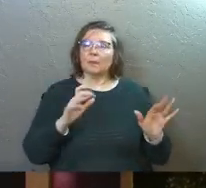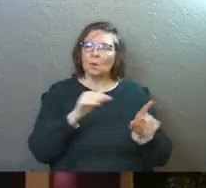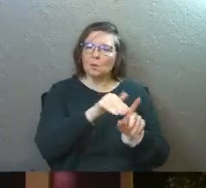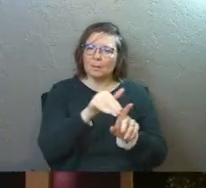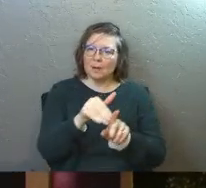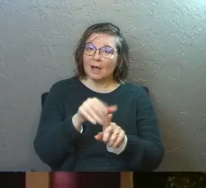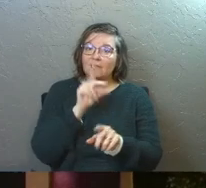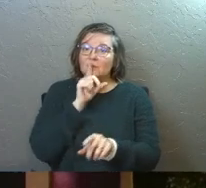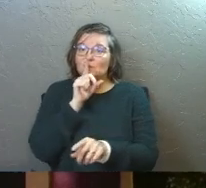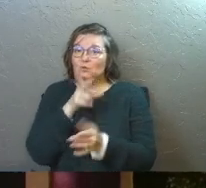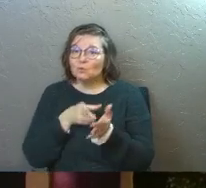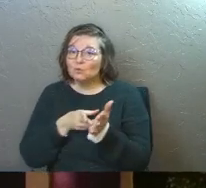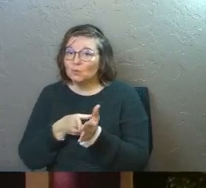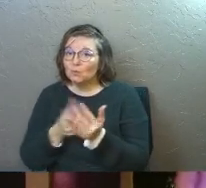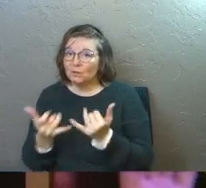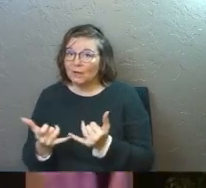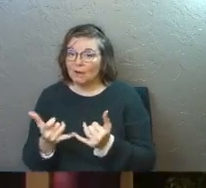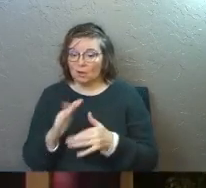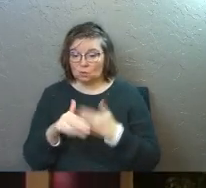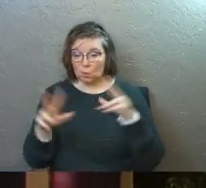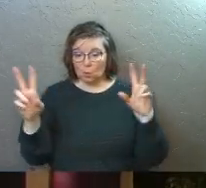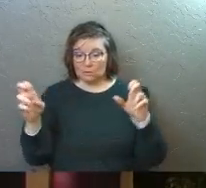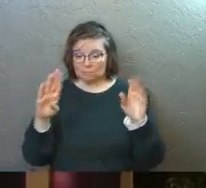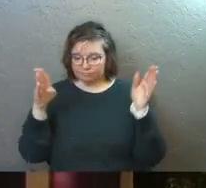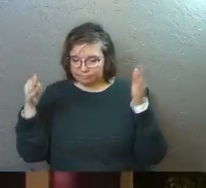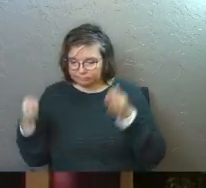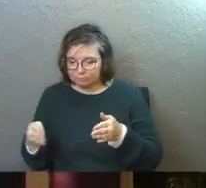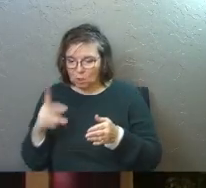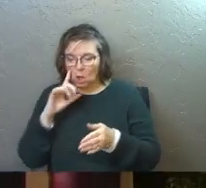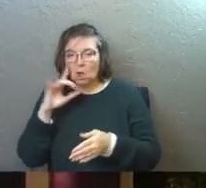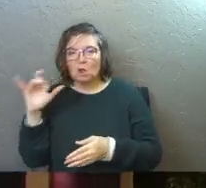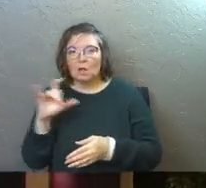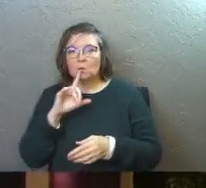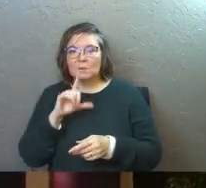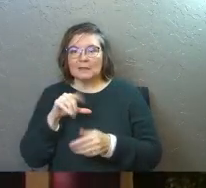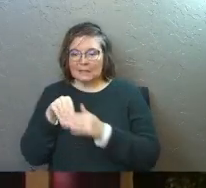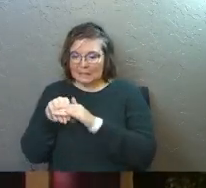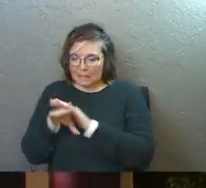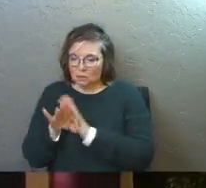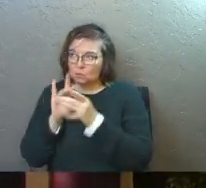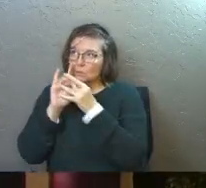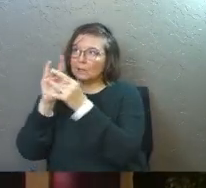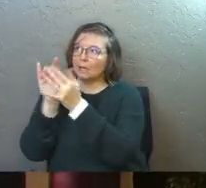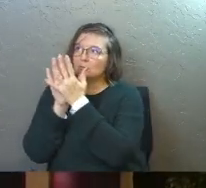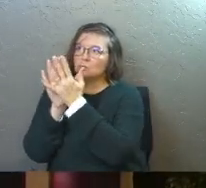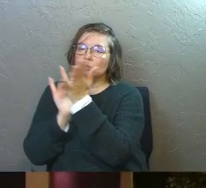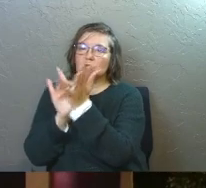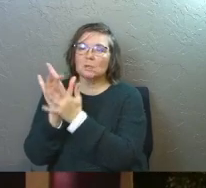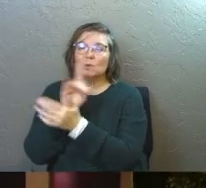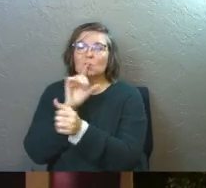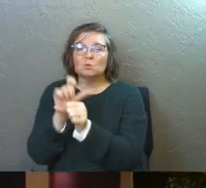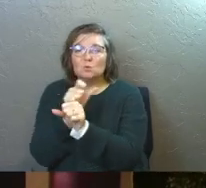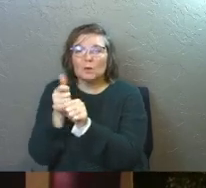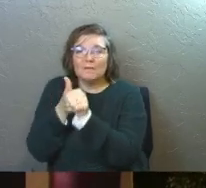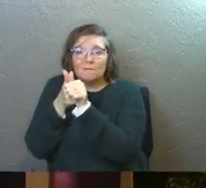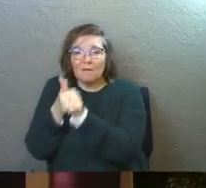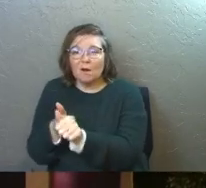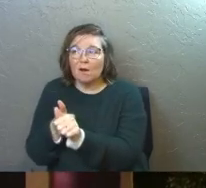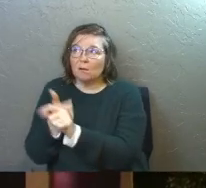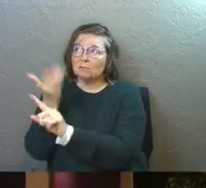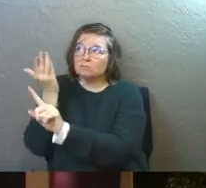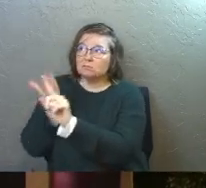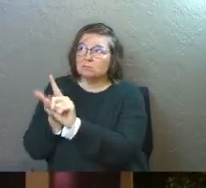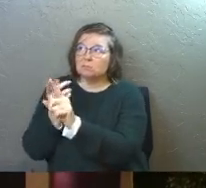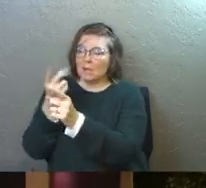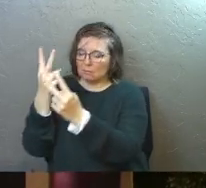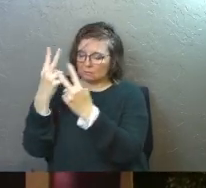wanna remind us of some truth, okay? Because again, this whole series has been about what it looks like to really enter into this relationship with Jesus and truly follow him and let him